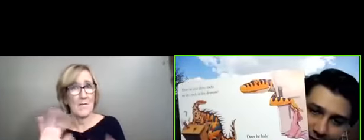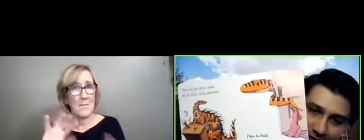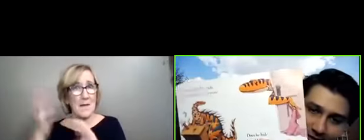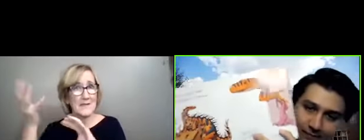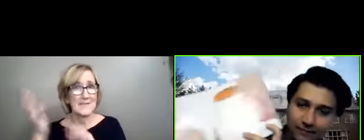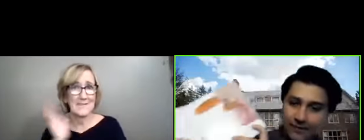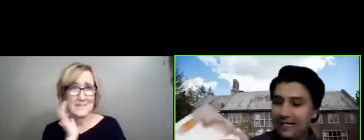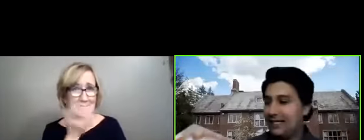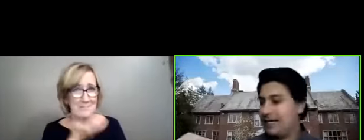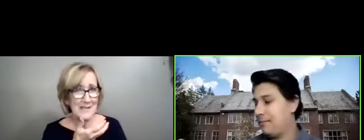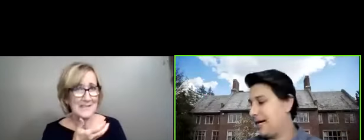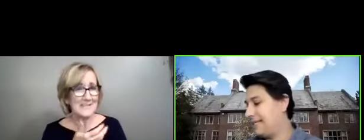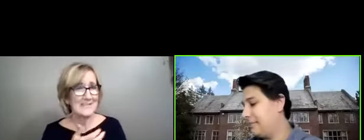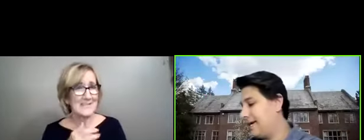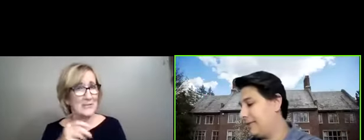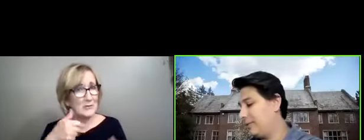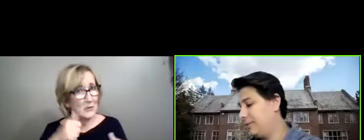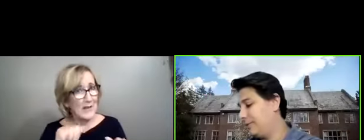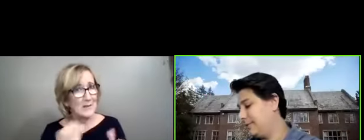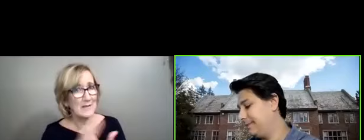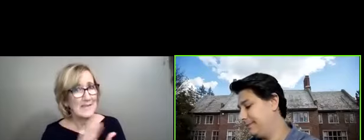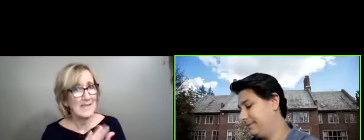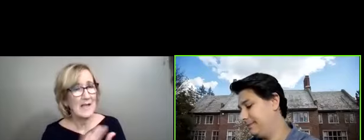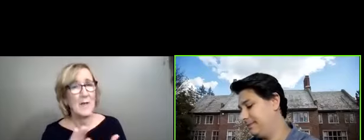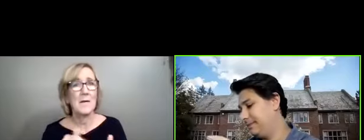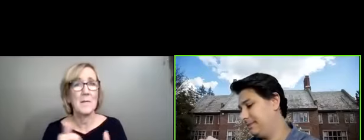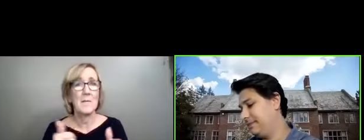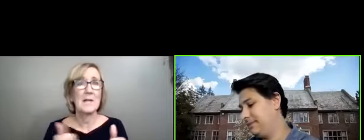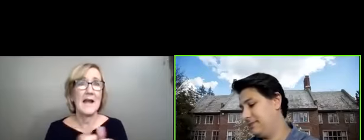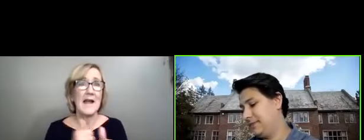See him hiding this behind the bathroom door.